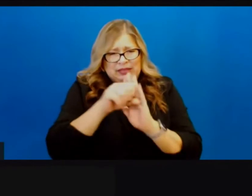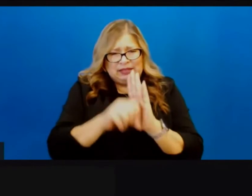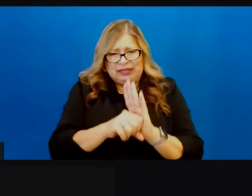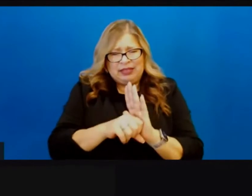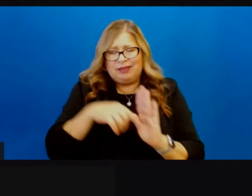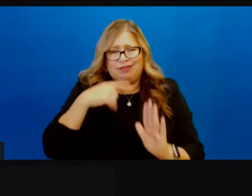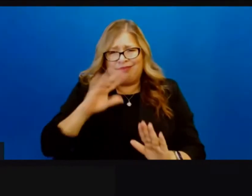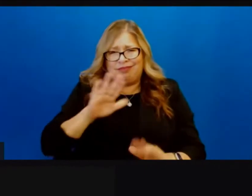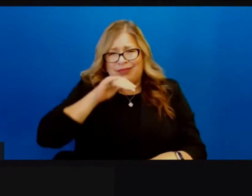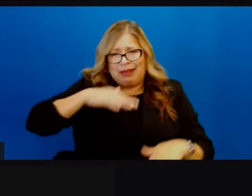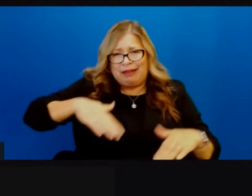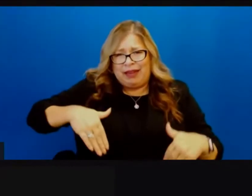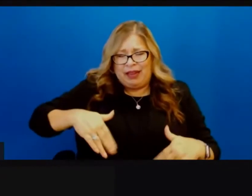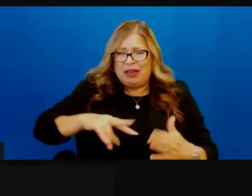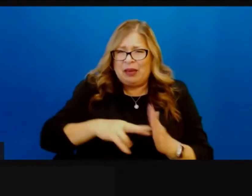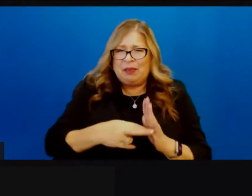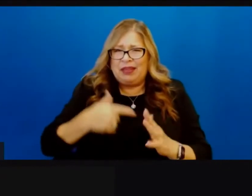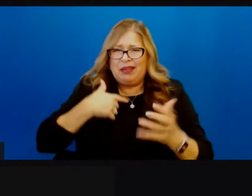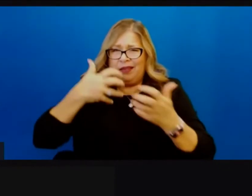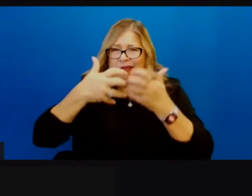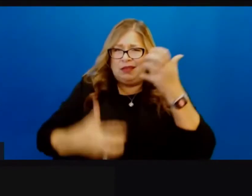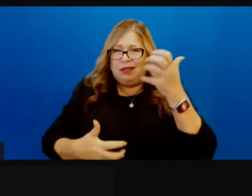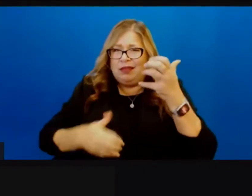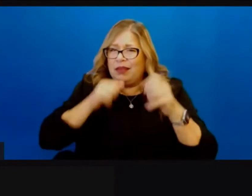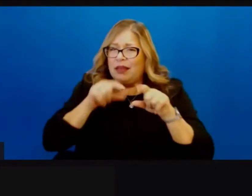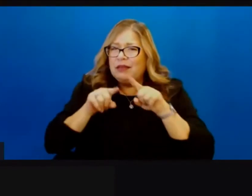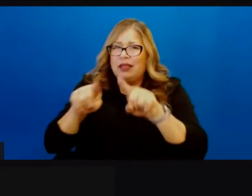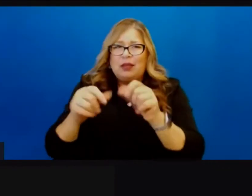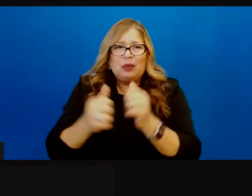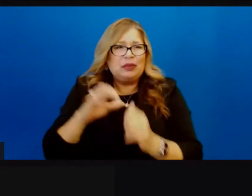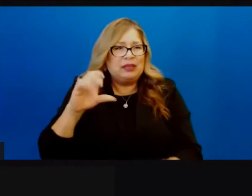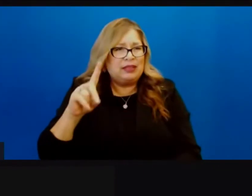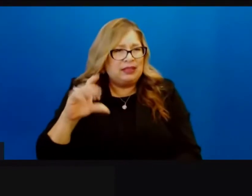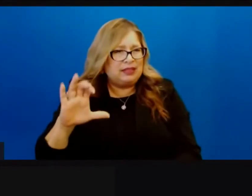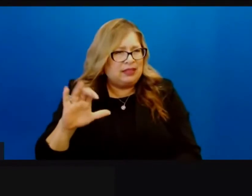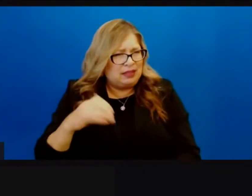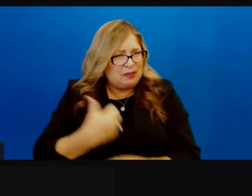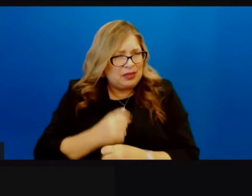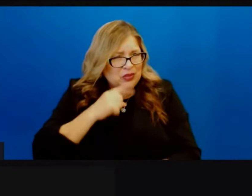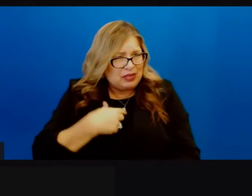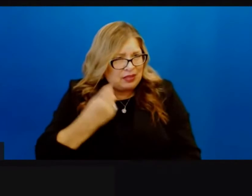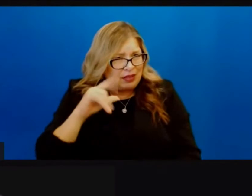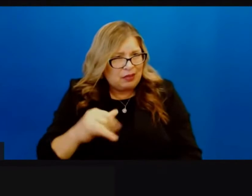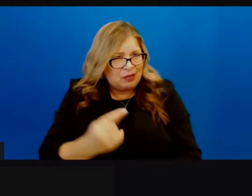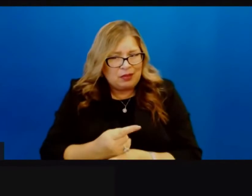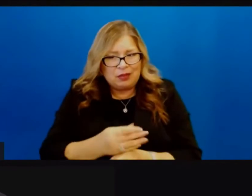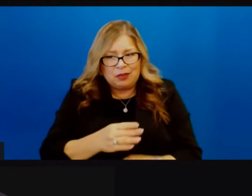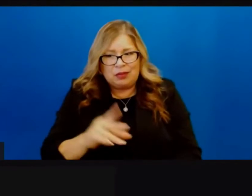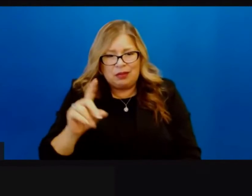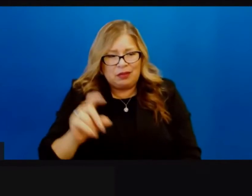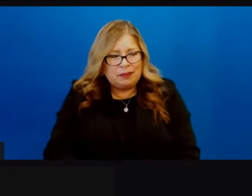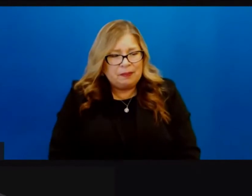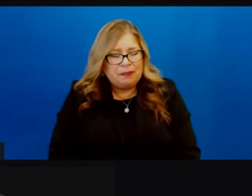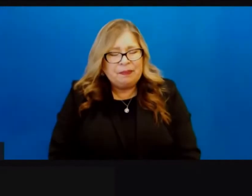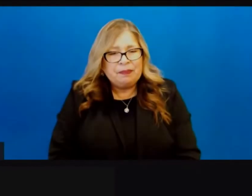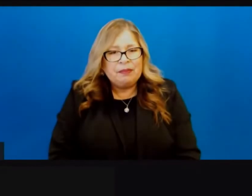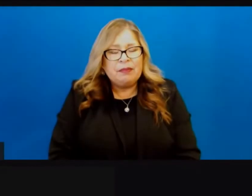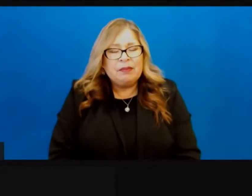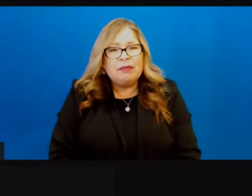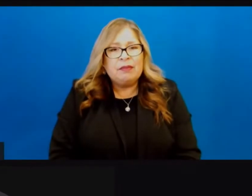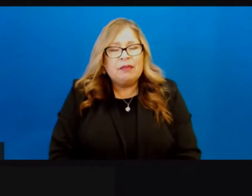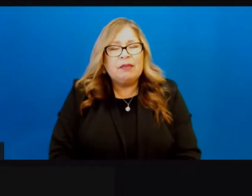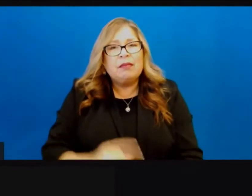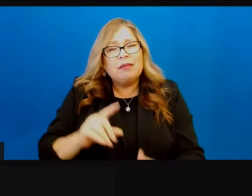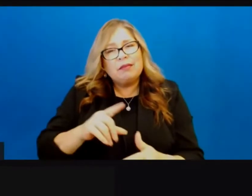the CDC on that, if I understand that correct. But then, and I think this was